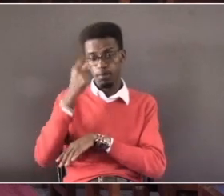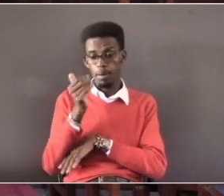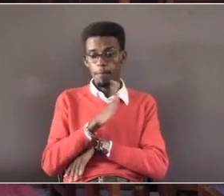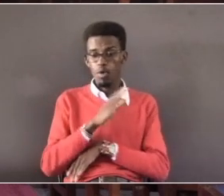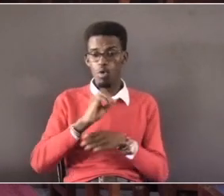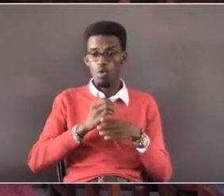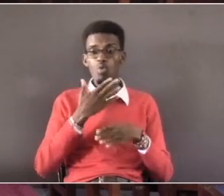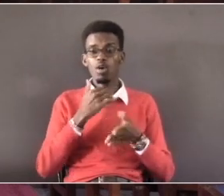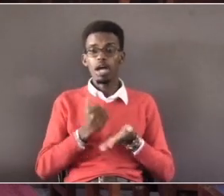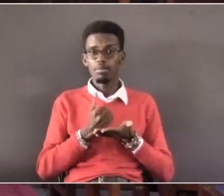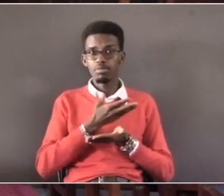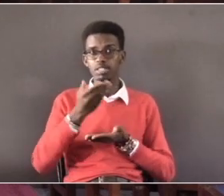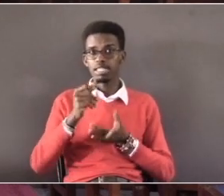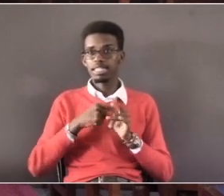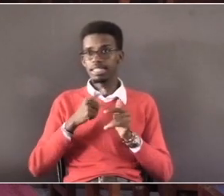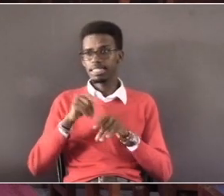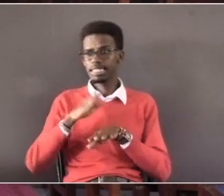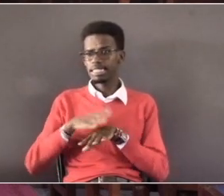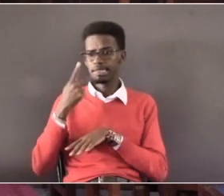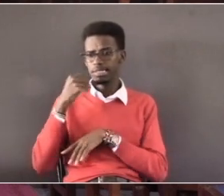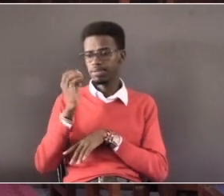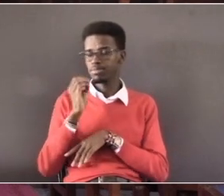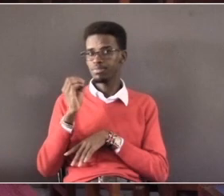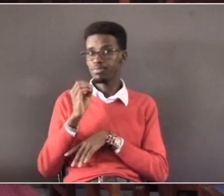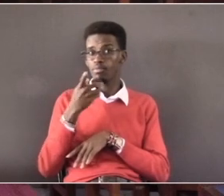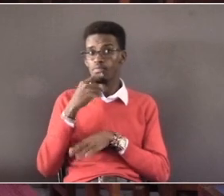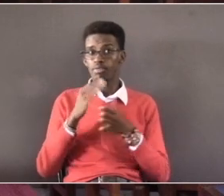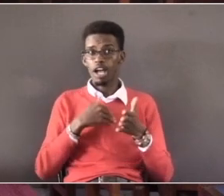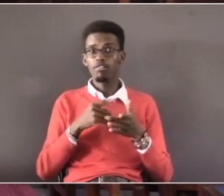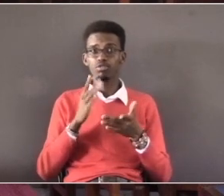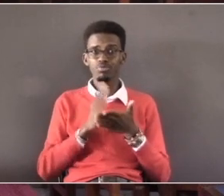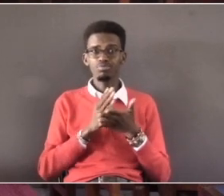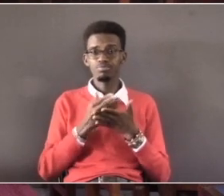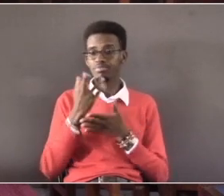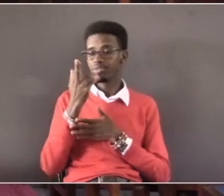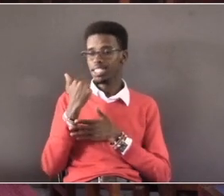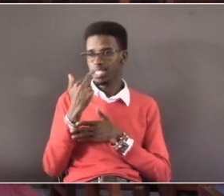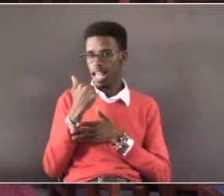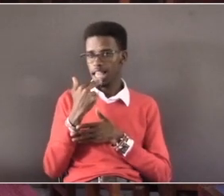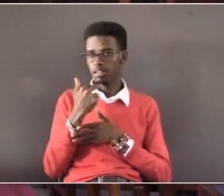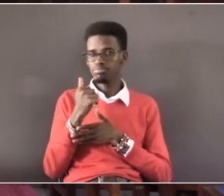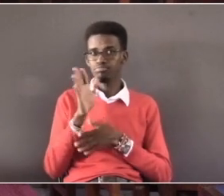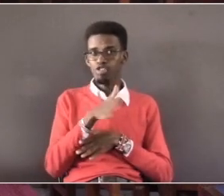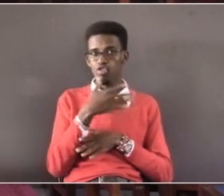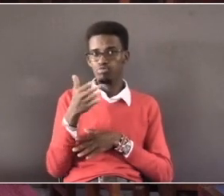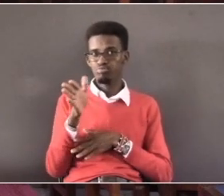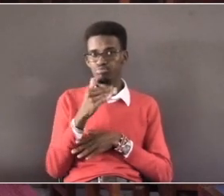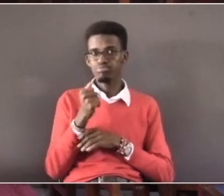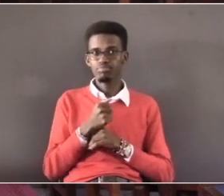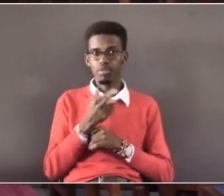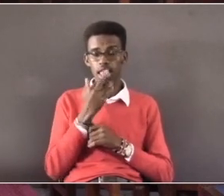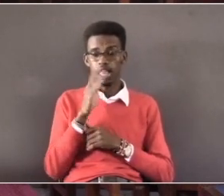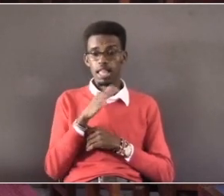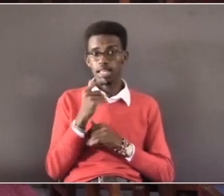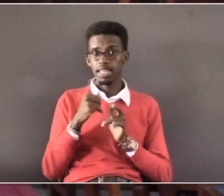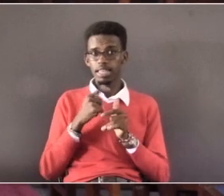you need their help, they are nowhere to be seen. So usually there are some flags, red flags. We call them red flags. Basa zingine tunasema inaonekana